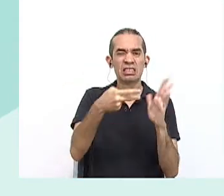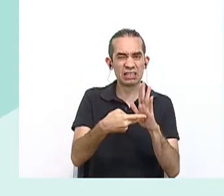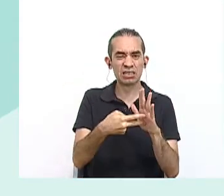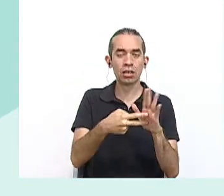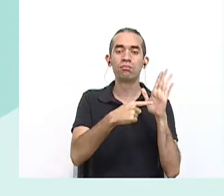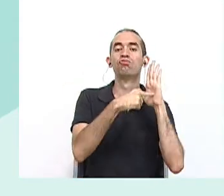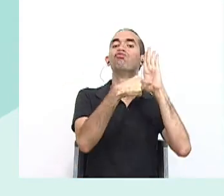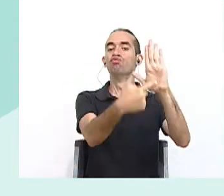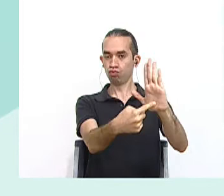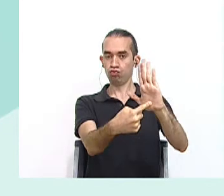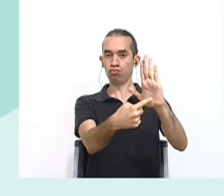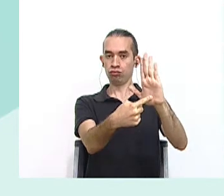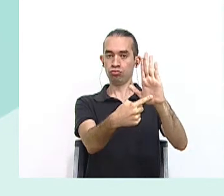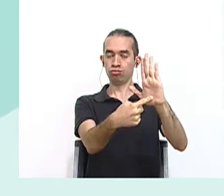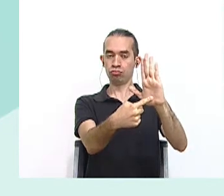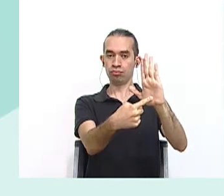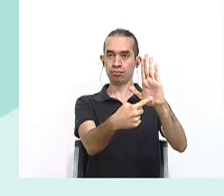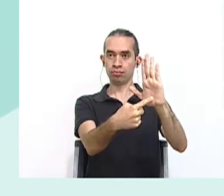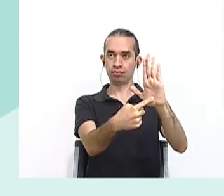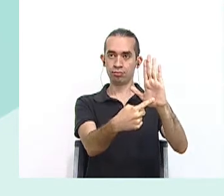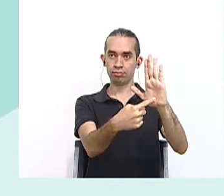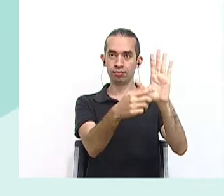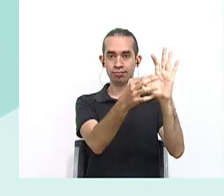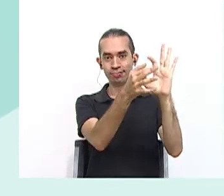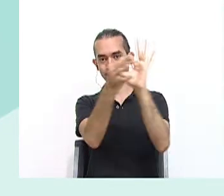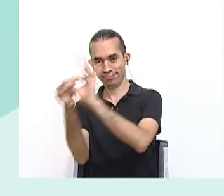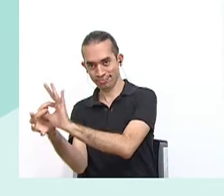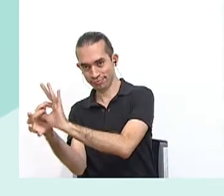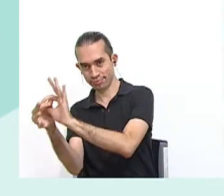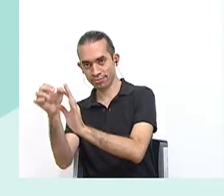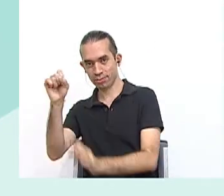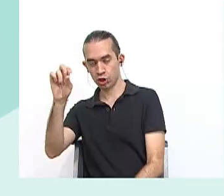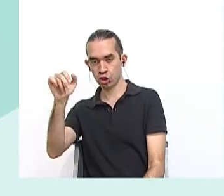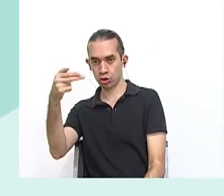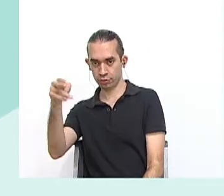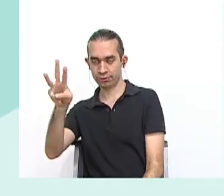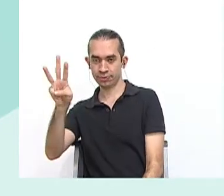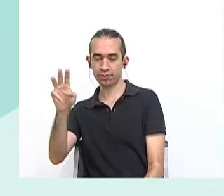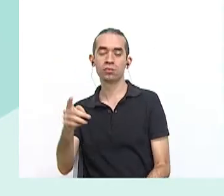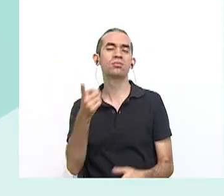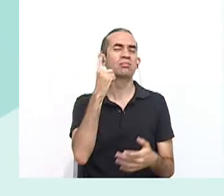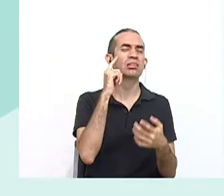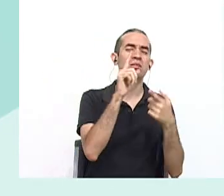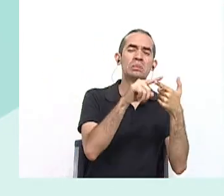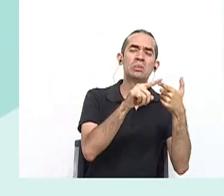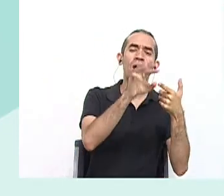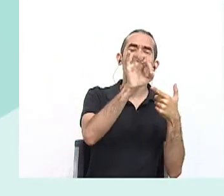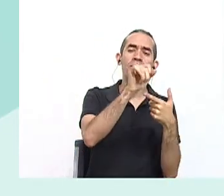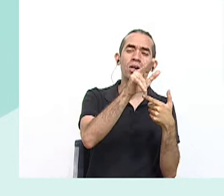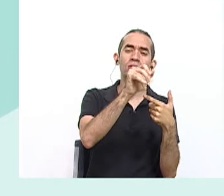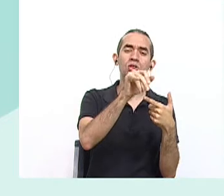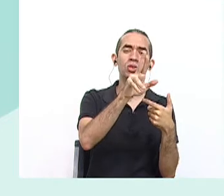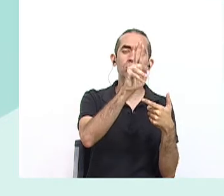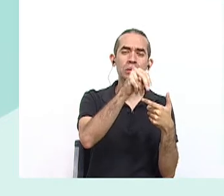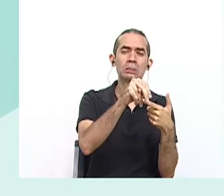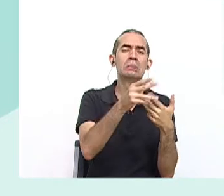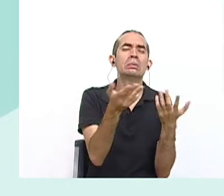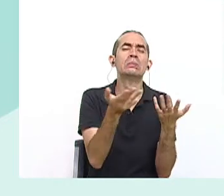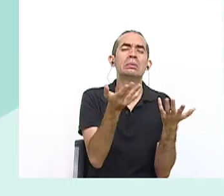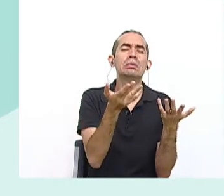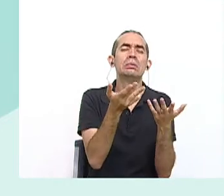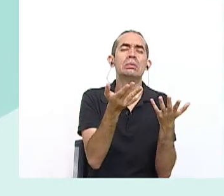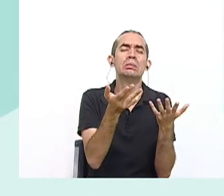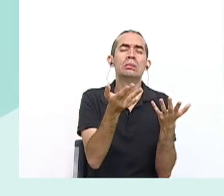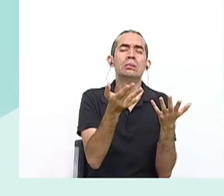to show. Now the word a function. A function is, what is